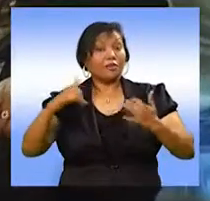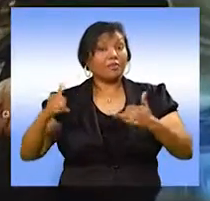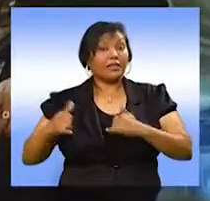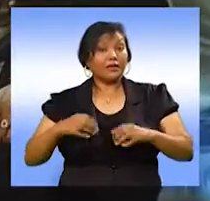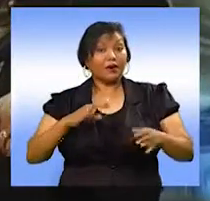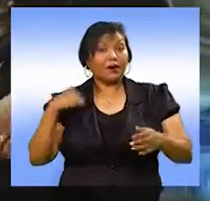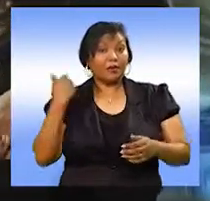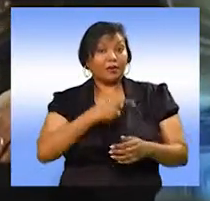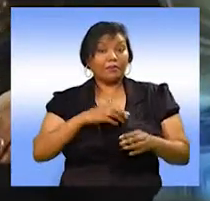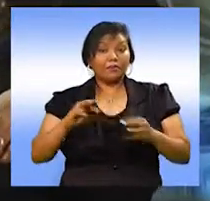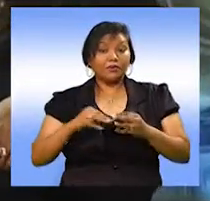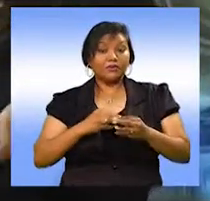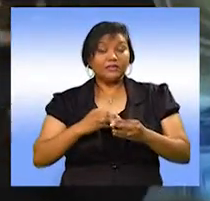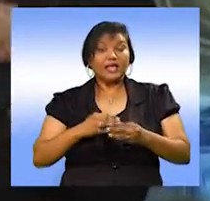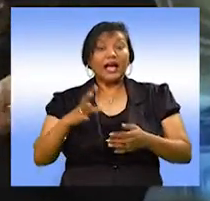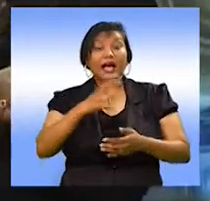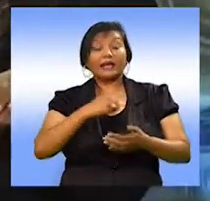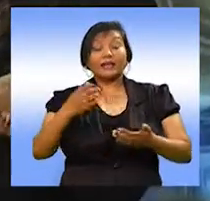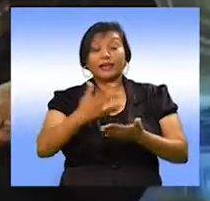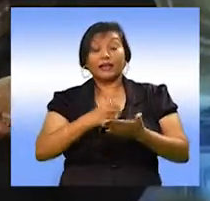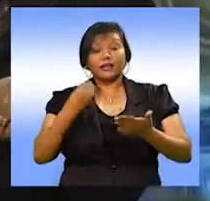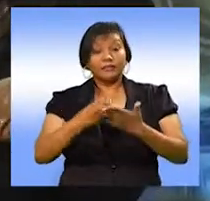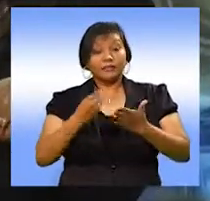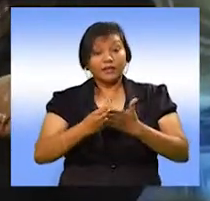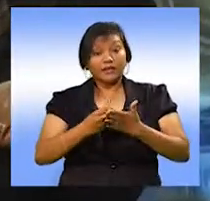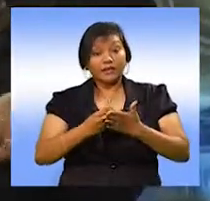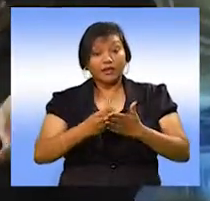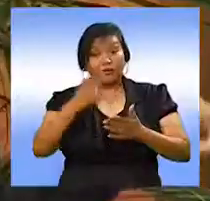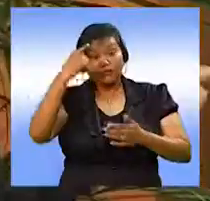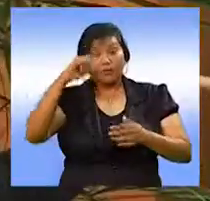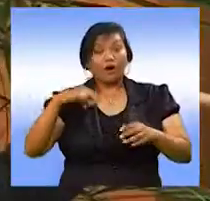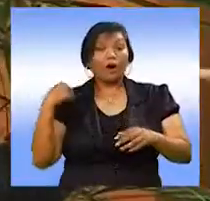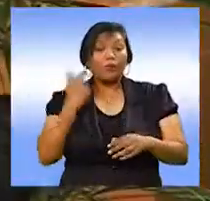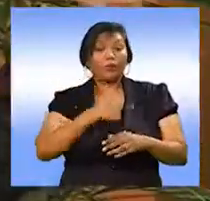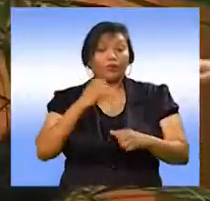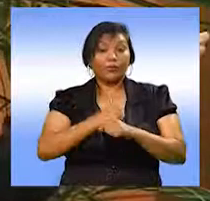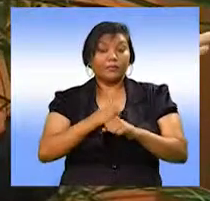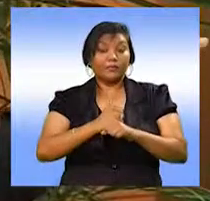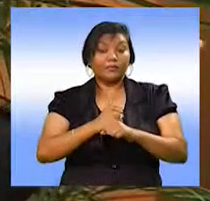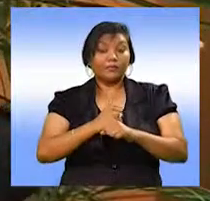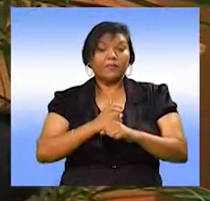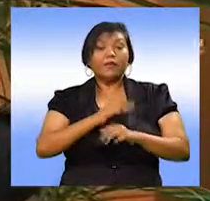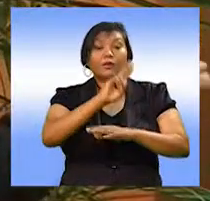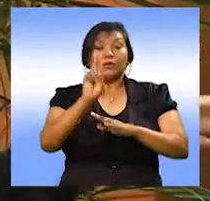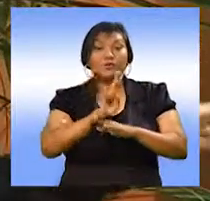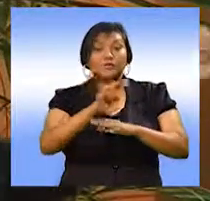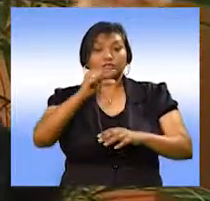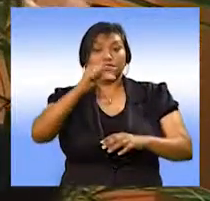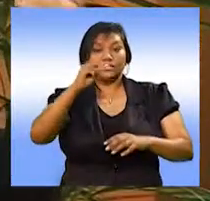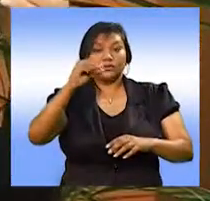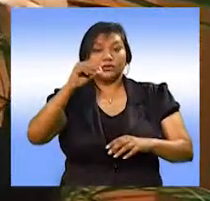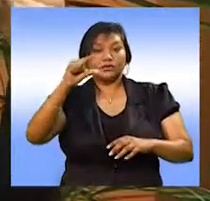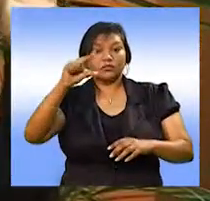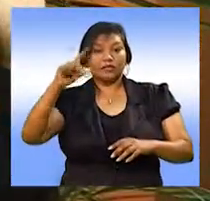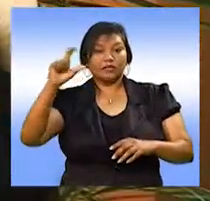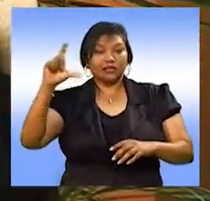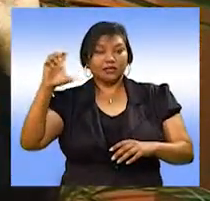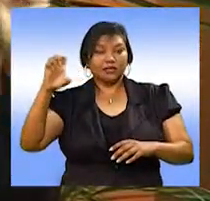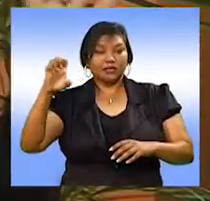revenue because they may have Google AdWords. And to quickly explain what that is,